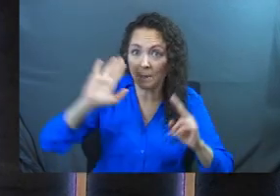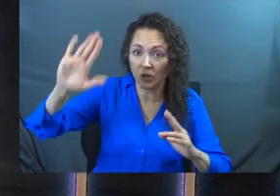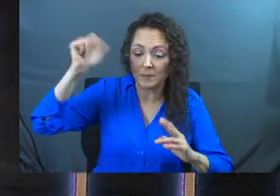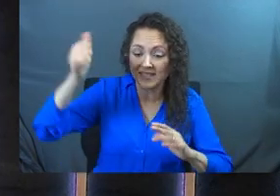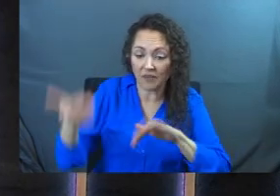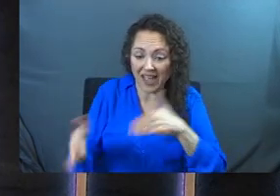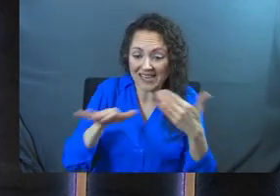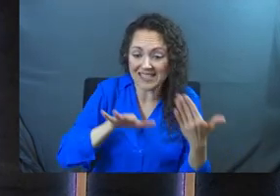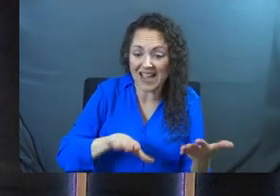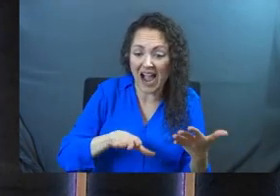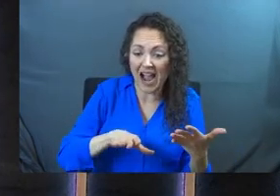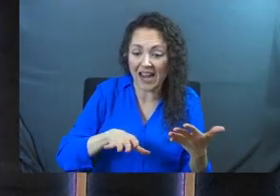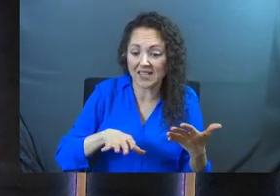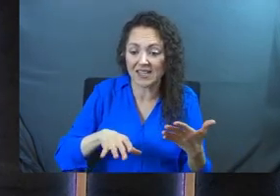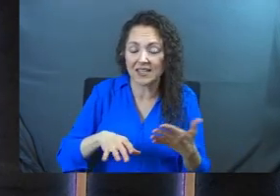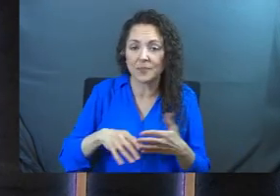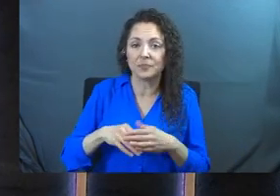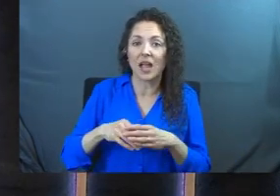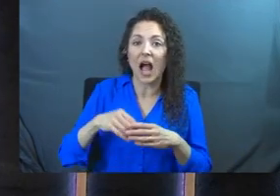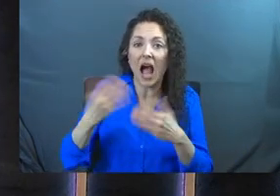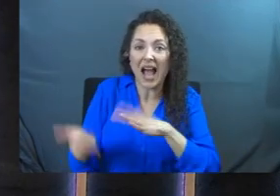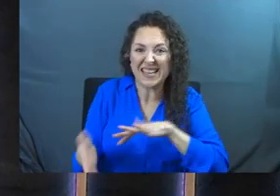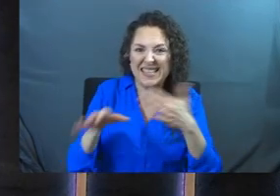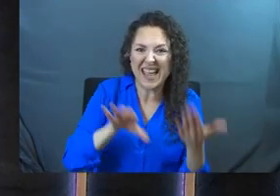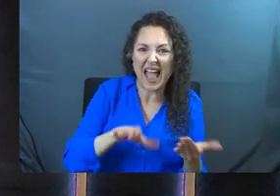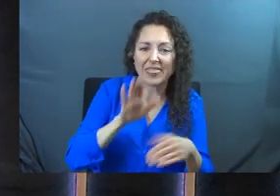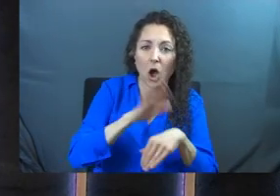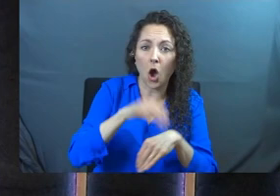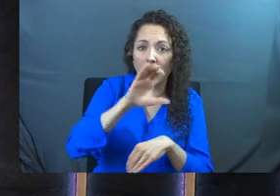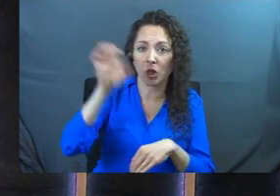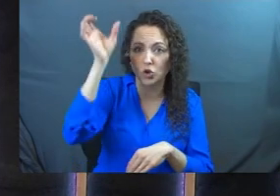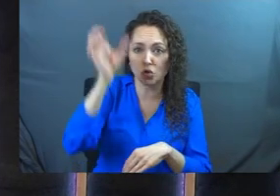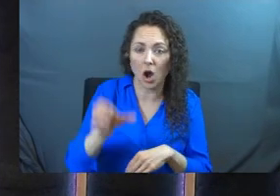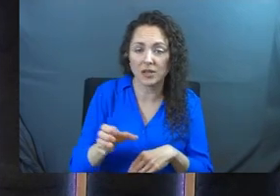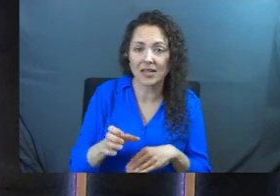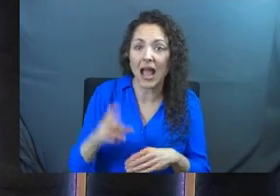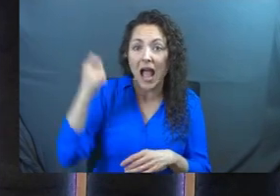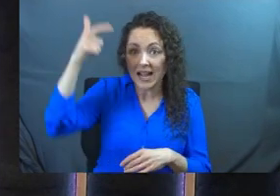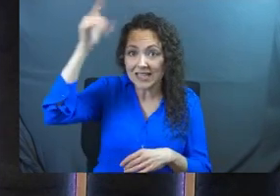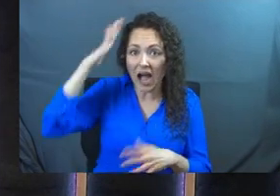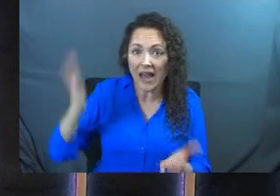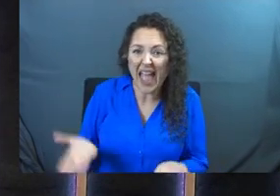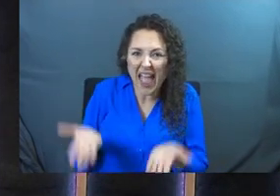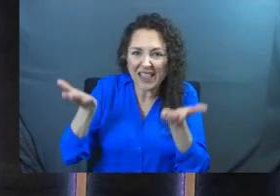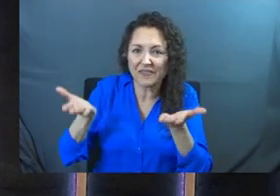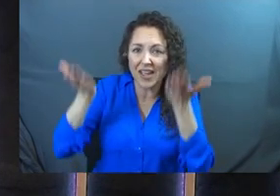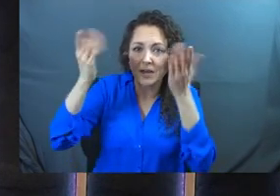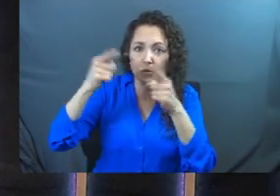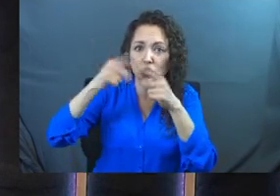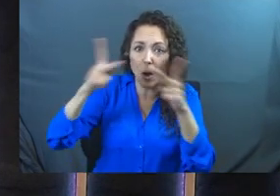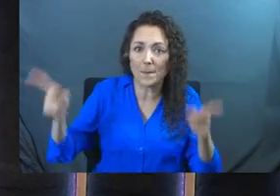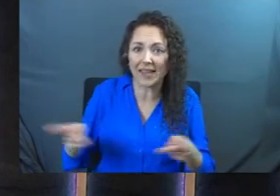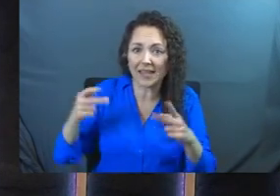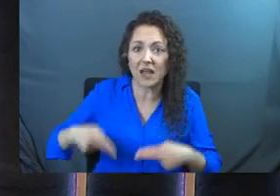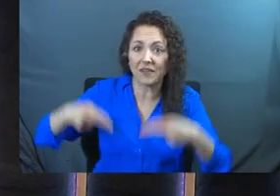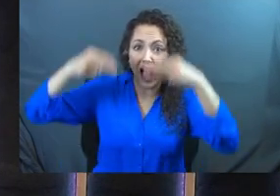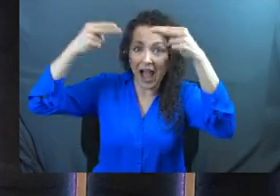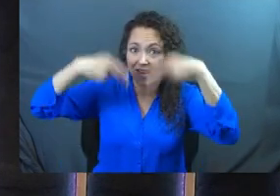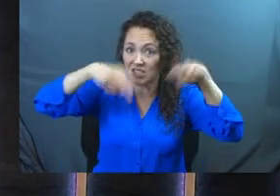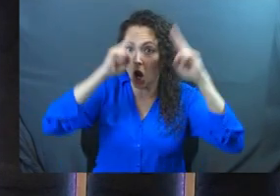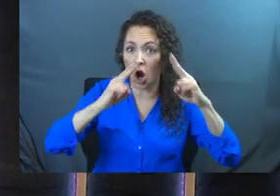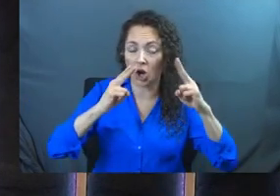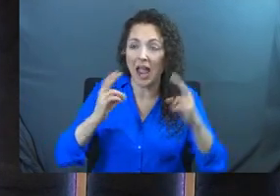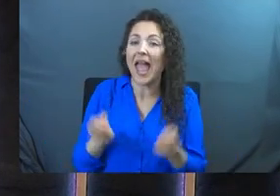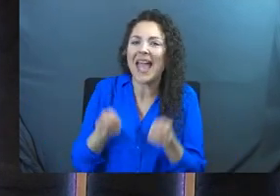a criminal's death on a cross. Therefore, God elevated him to the place of highest honor and gave him the name above all